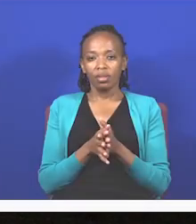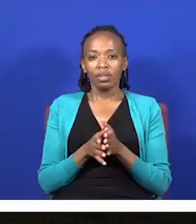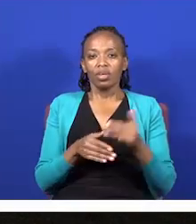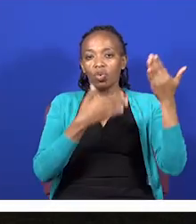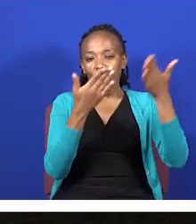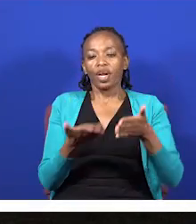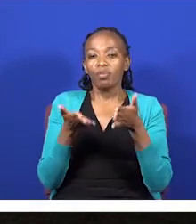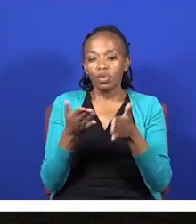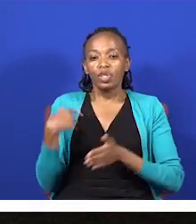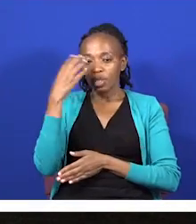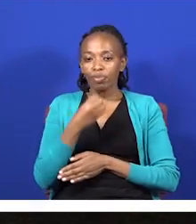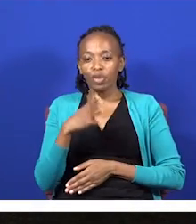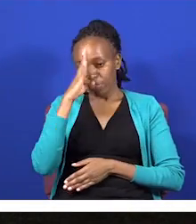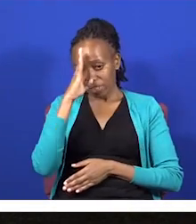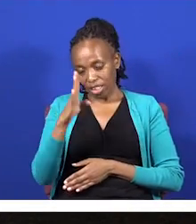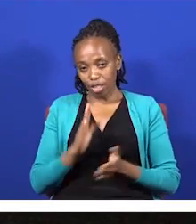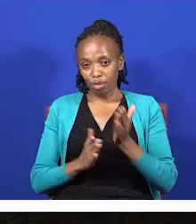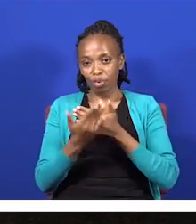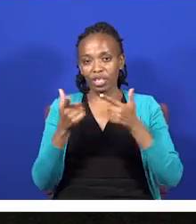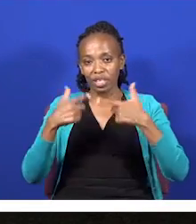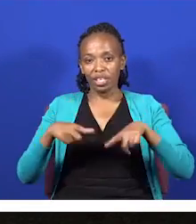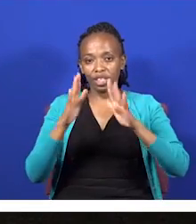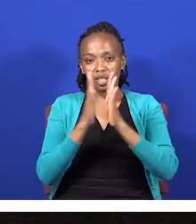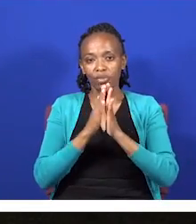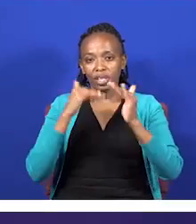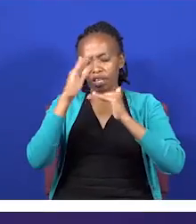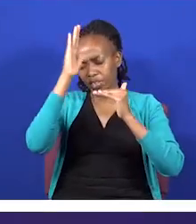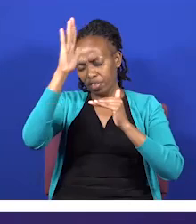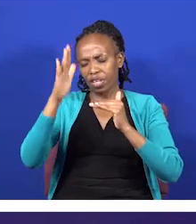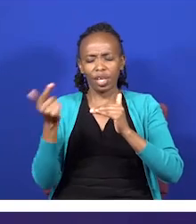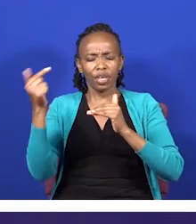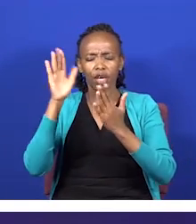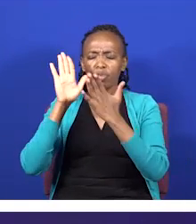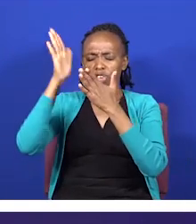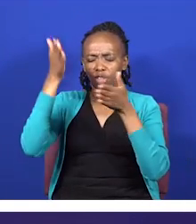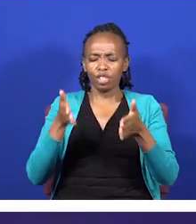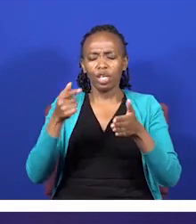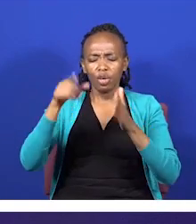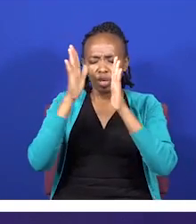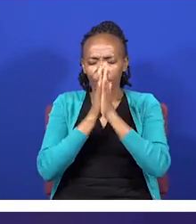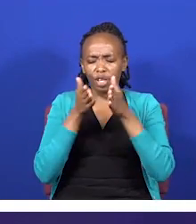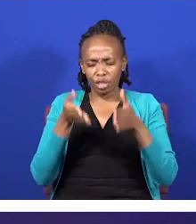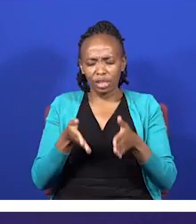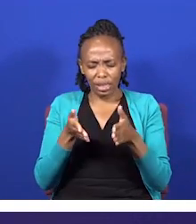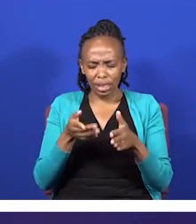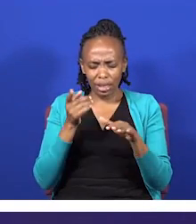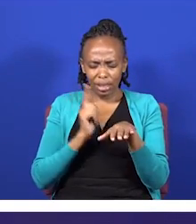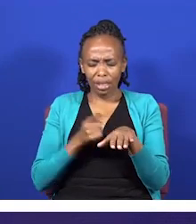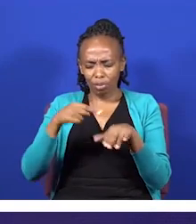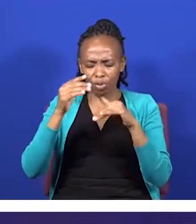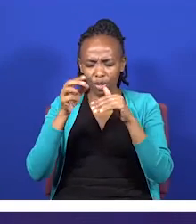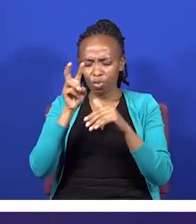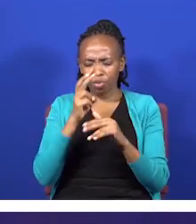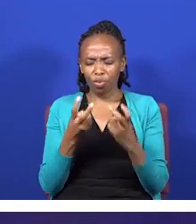Welcome to this beautiful Sunday morning. Let us pray. Heavenly Father, I come to you today. I pray that today as we watch the